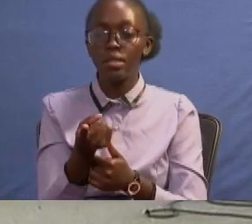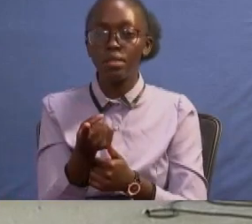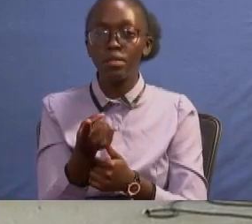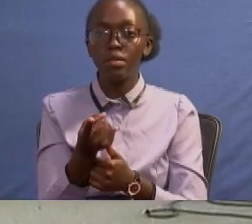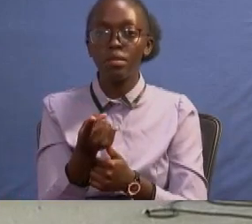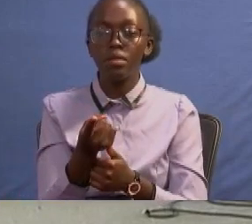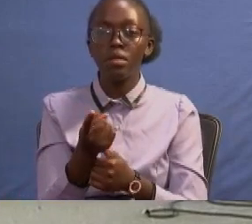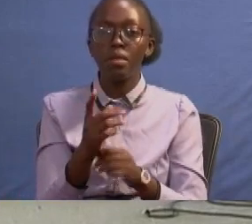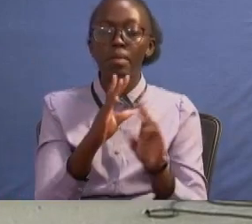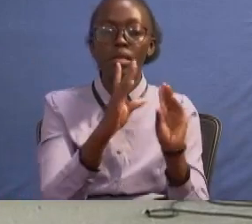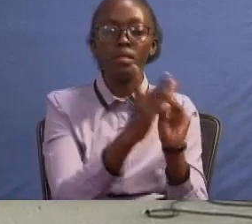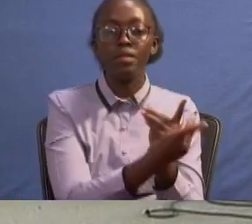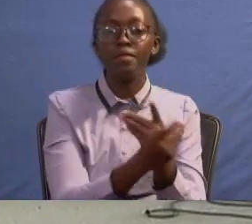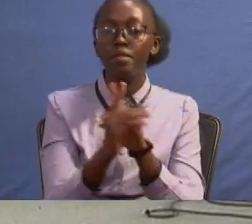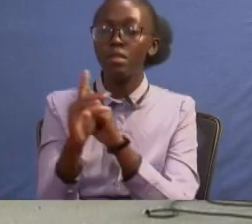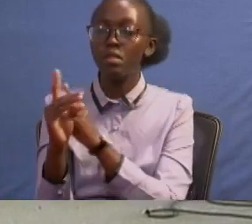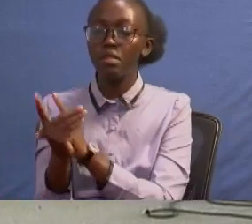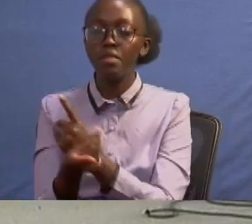by very able,